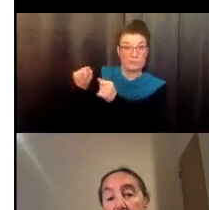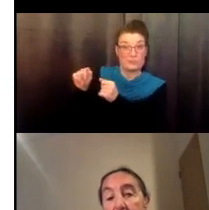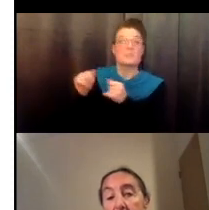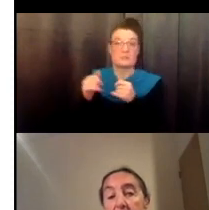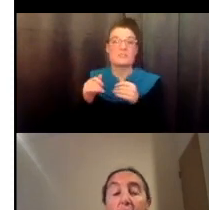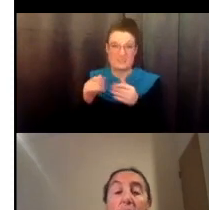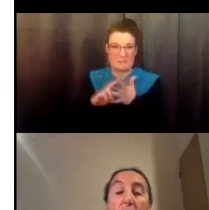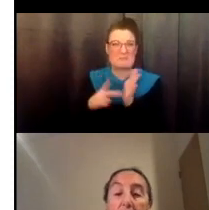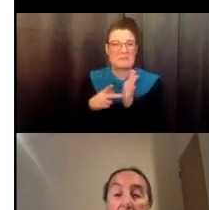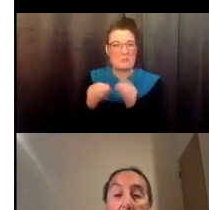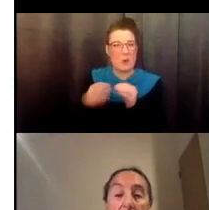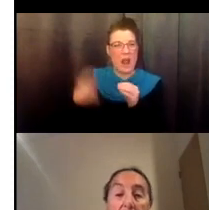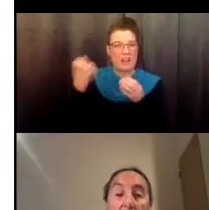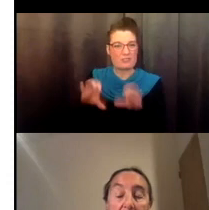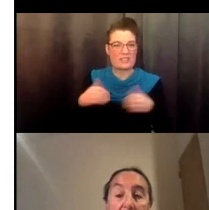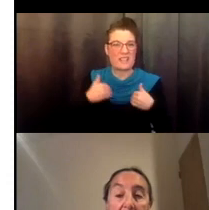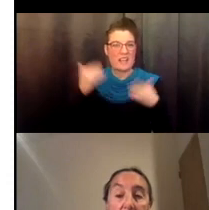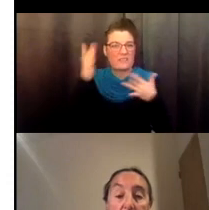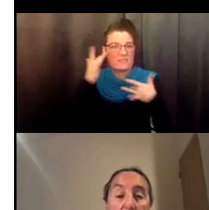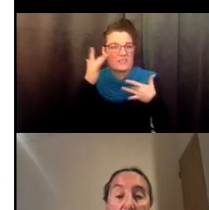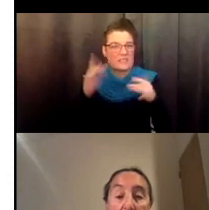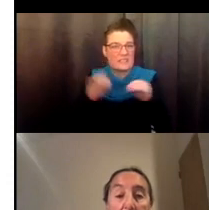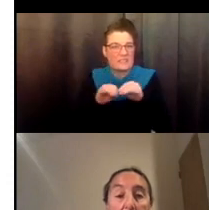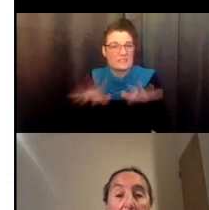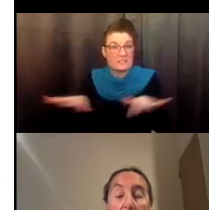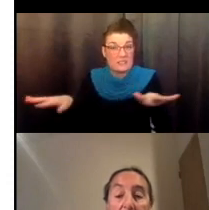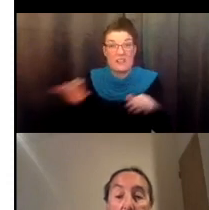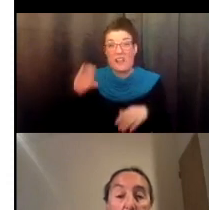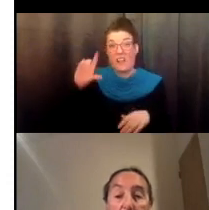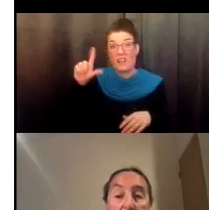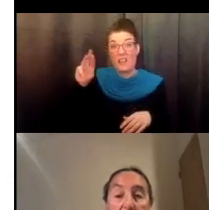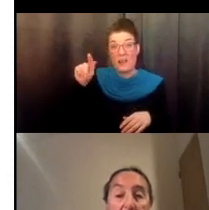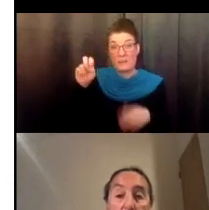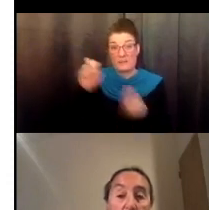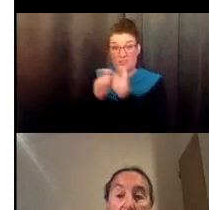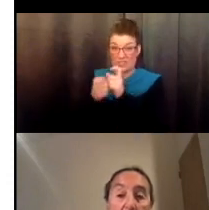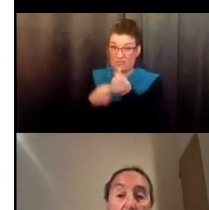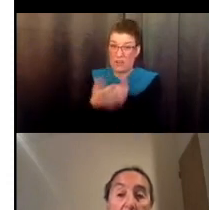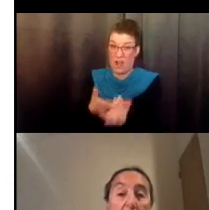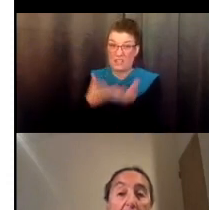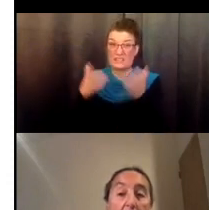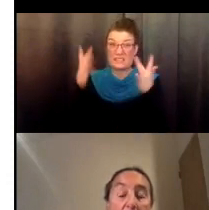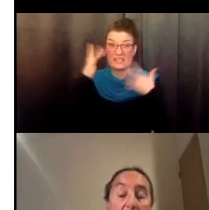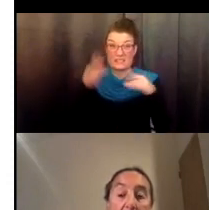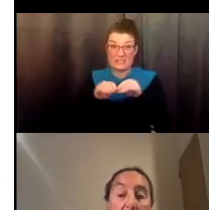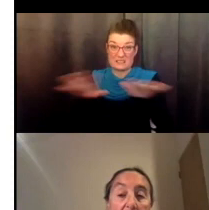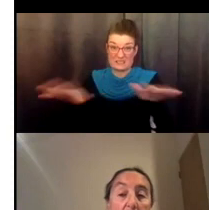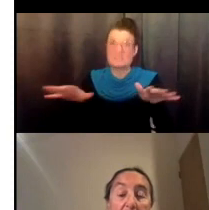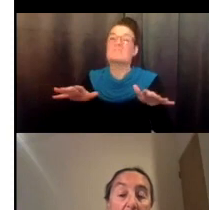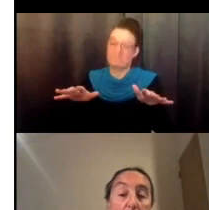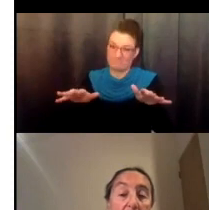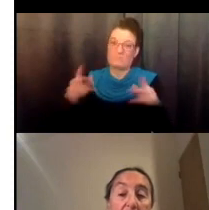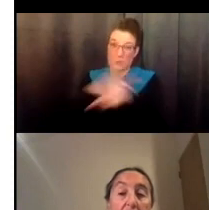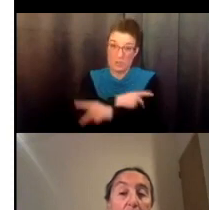vector-borne diseases. And we know that climate change is exacerbating vector-borne disease because it's changing the habitat